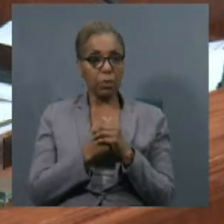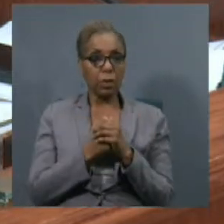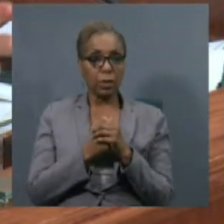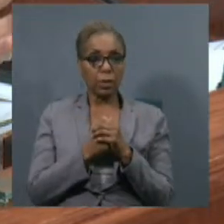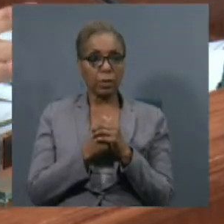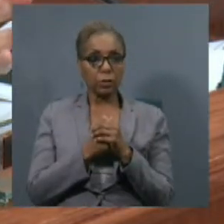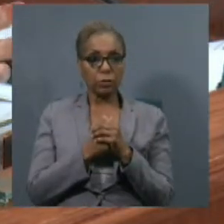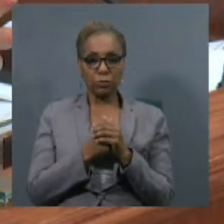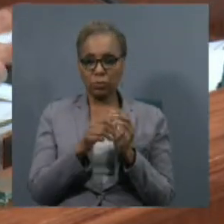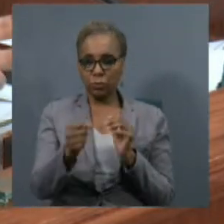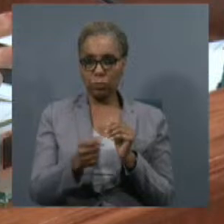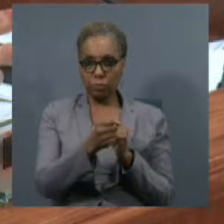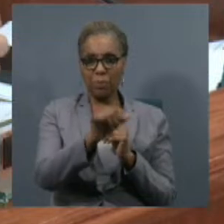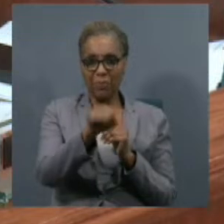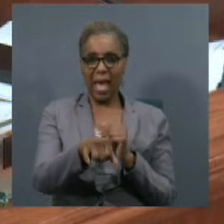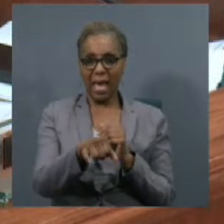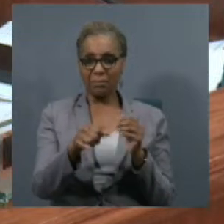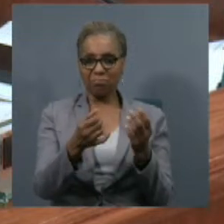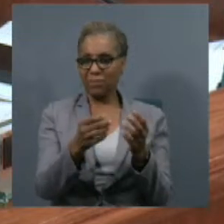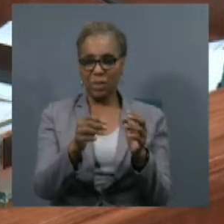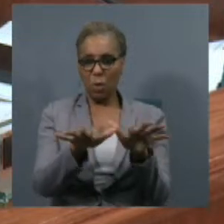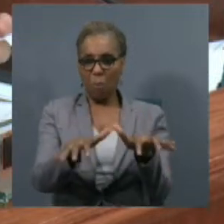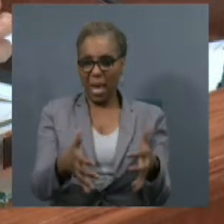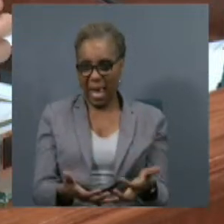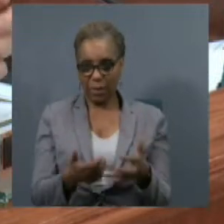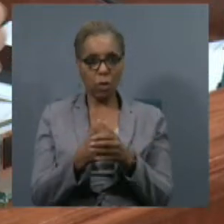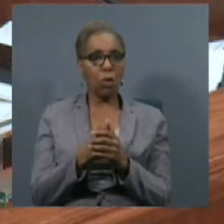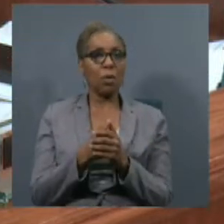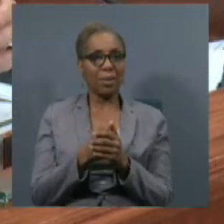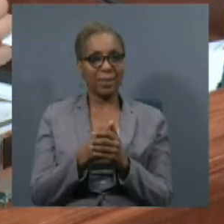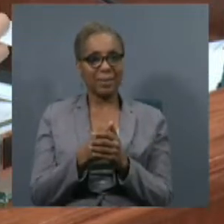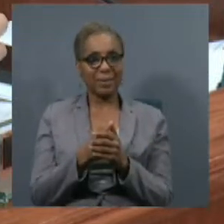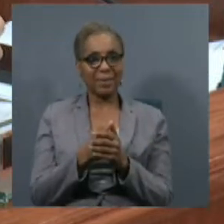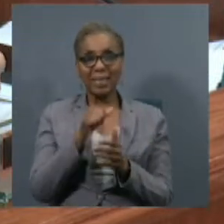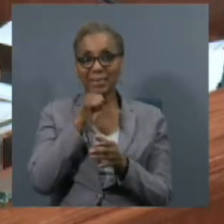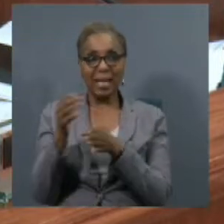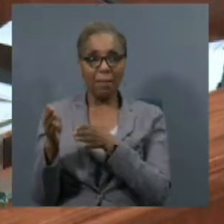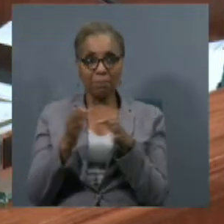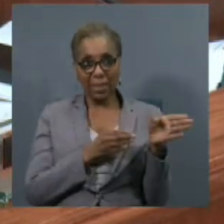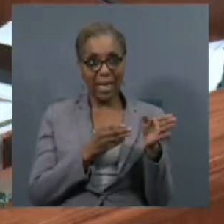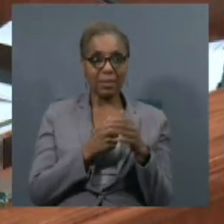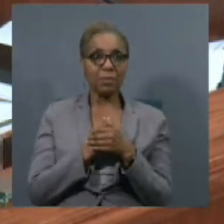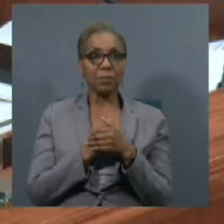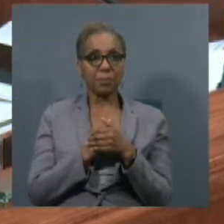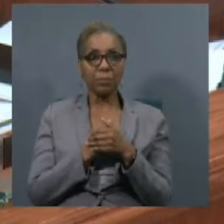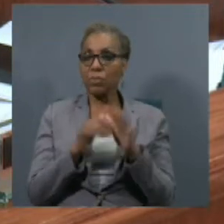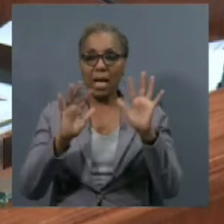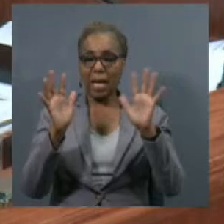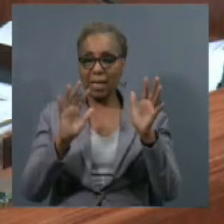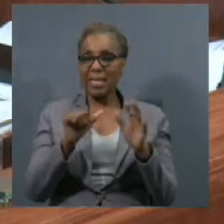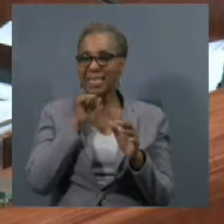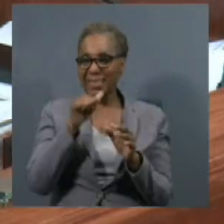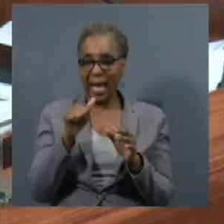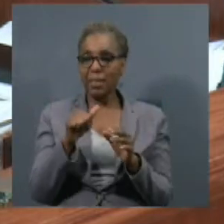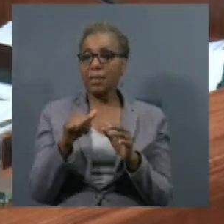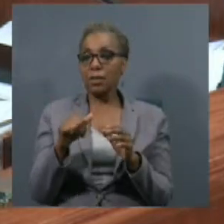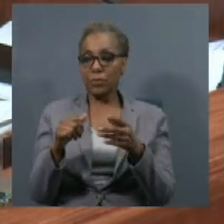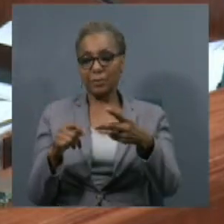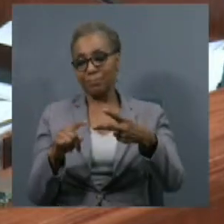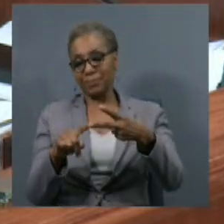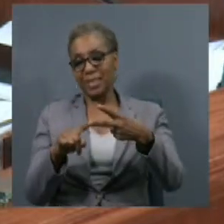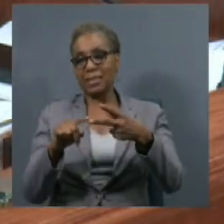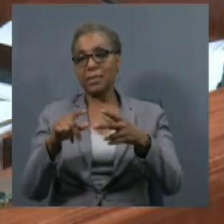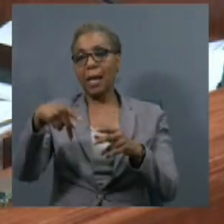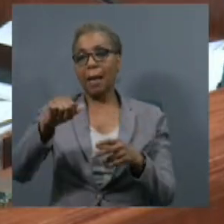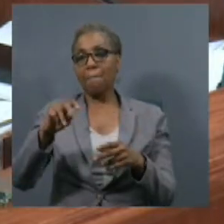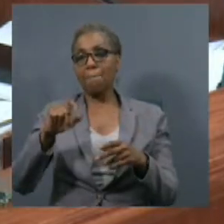this panel. It's not planned, it's Property Solution Panel. And they would appoint people to